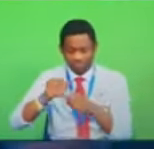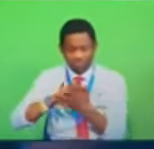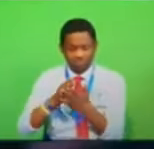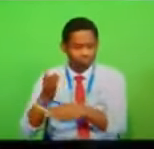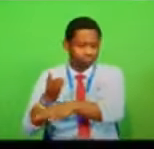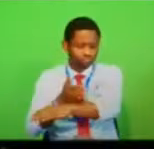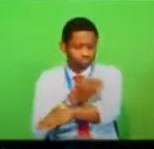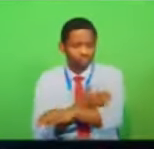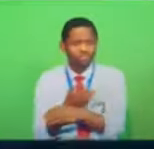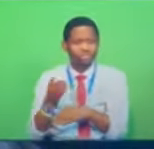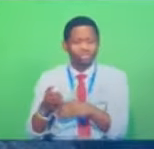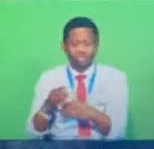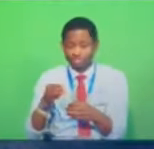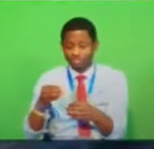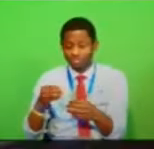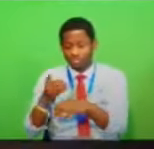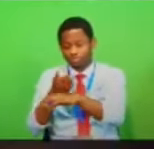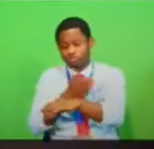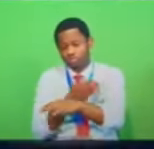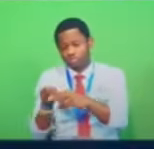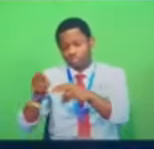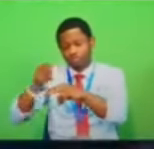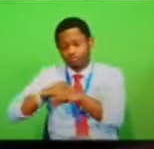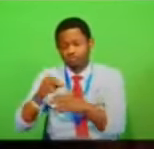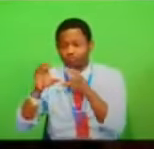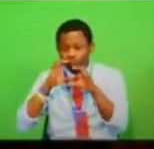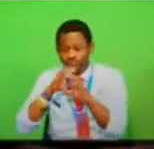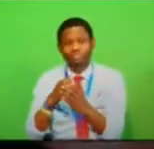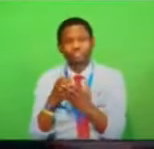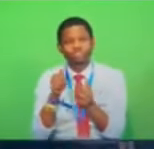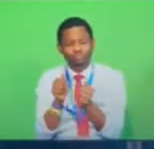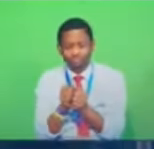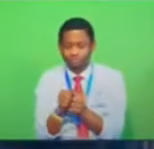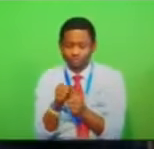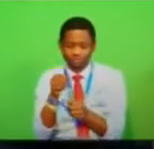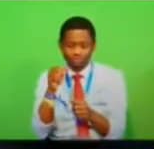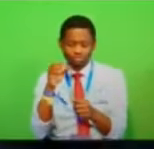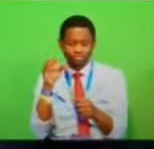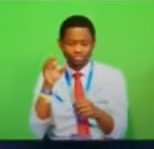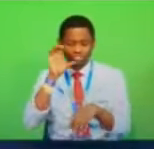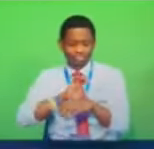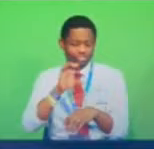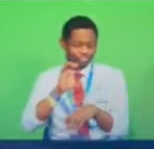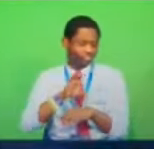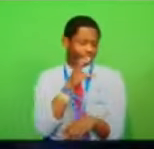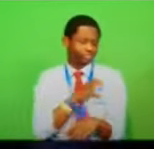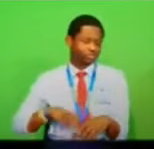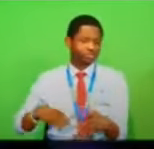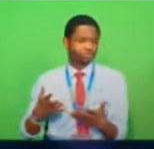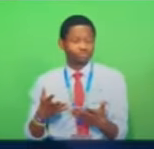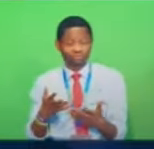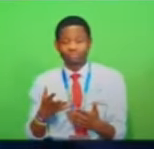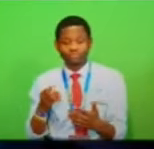and engagement with congregants, and enhance the effectiveness of evangelistic efforts. Through AI